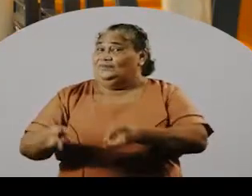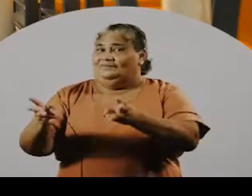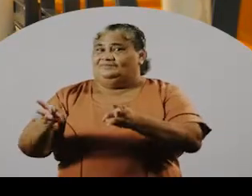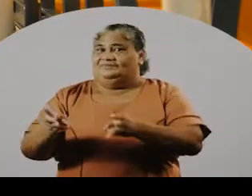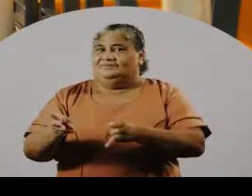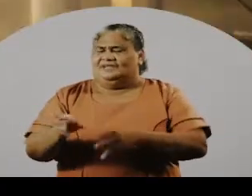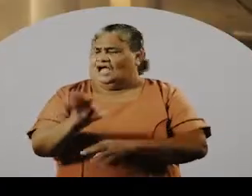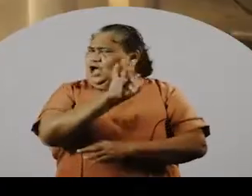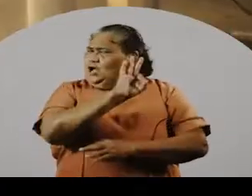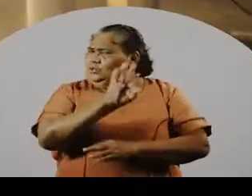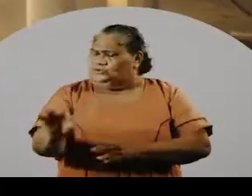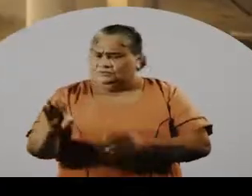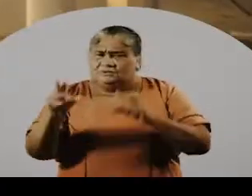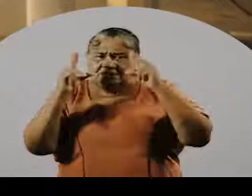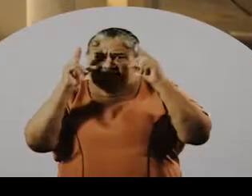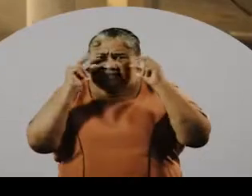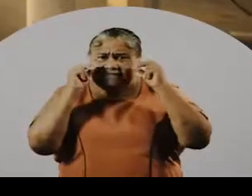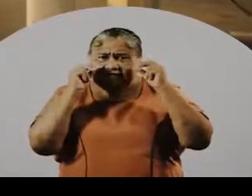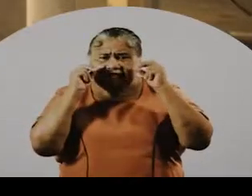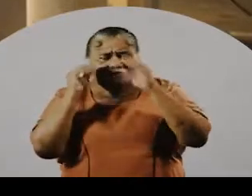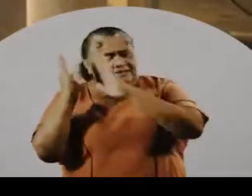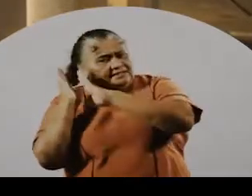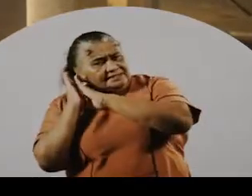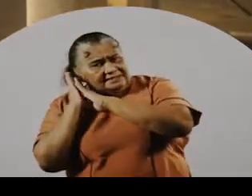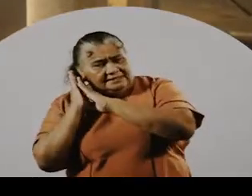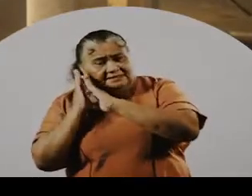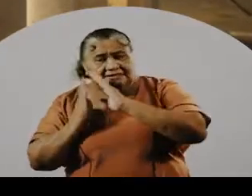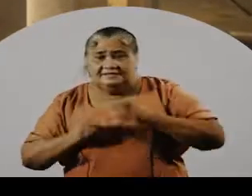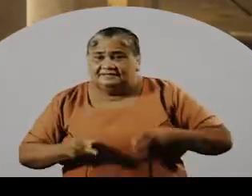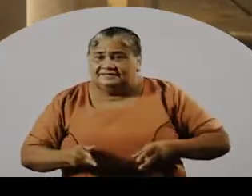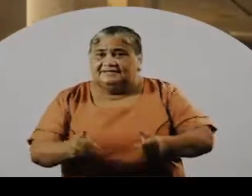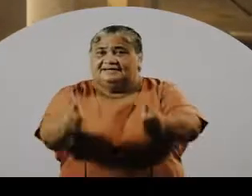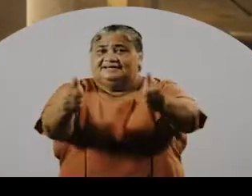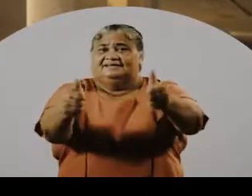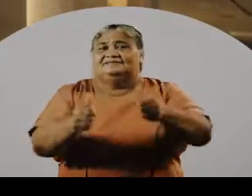Do not lie or sleep in the aisles.